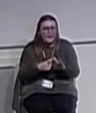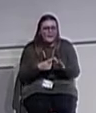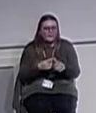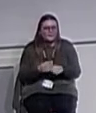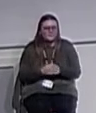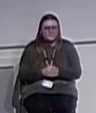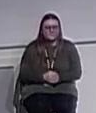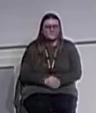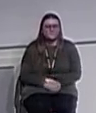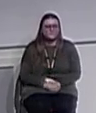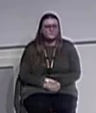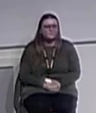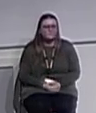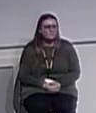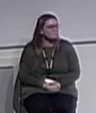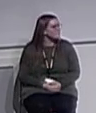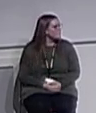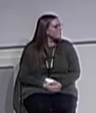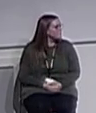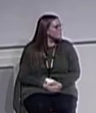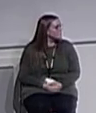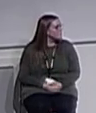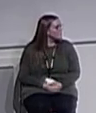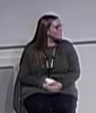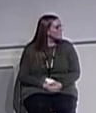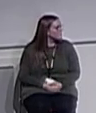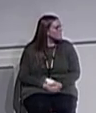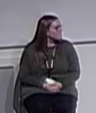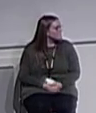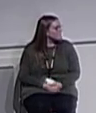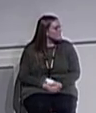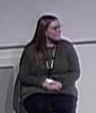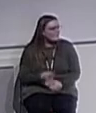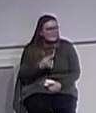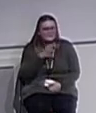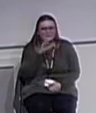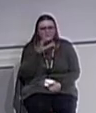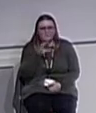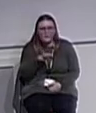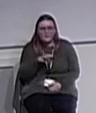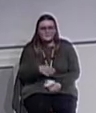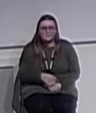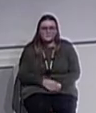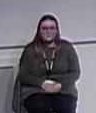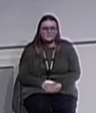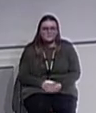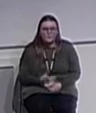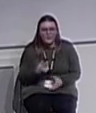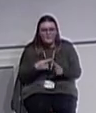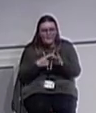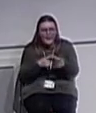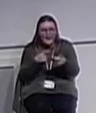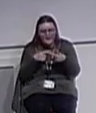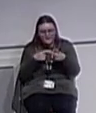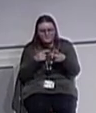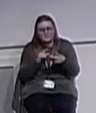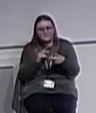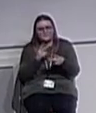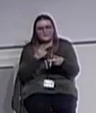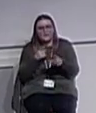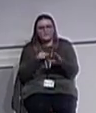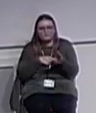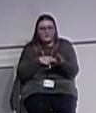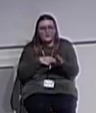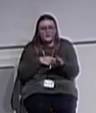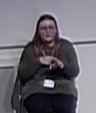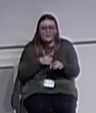there. And we show you these placements. You go for them during your second year. Most people who want to go on a placement do